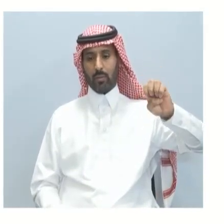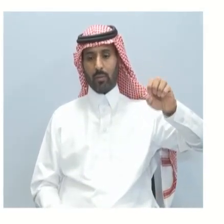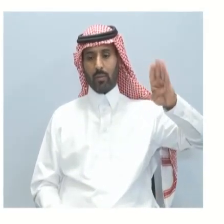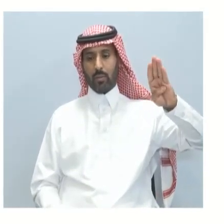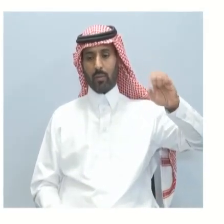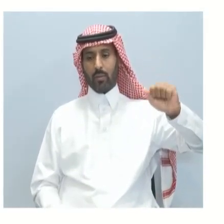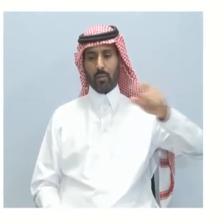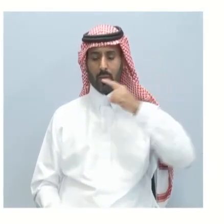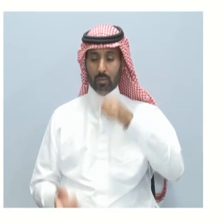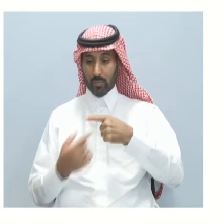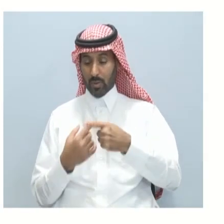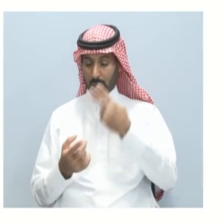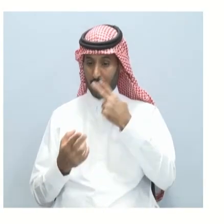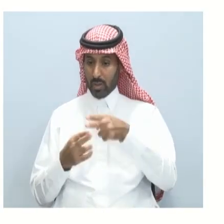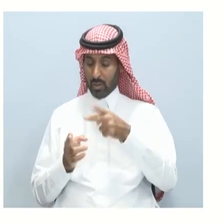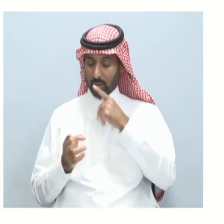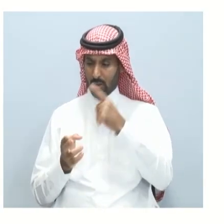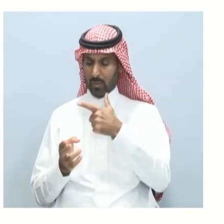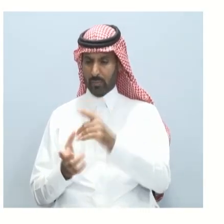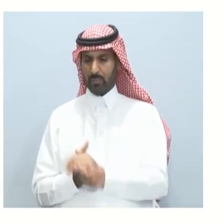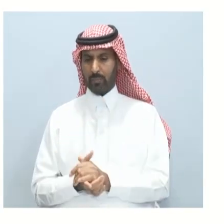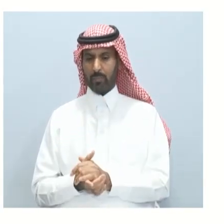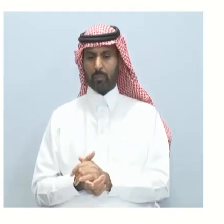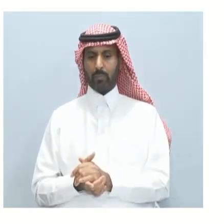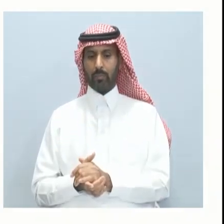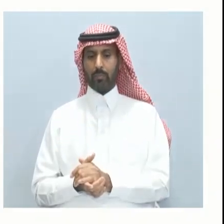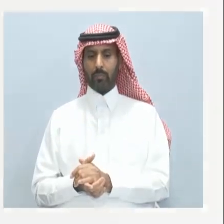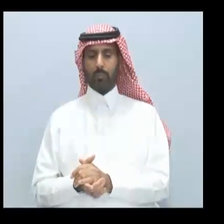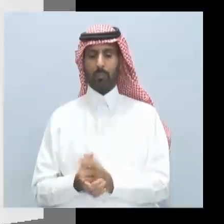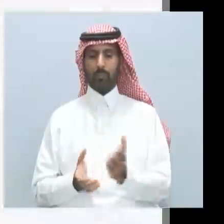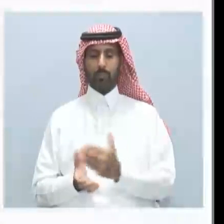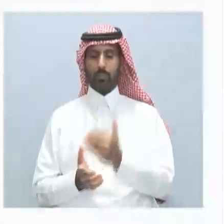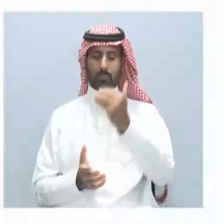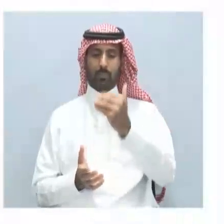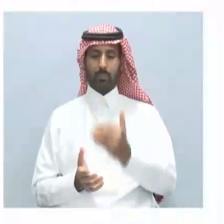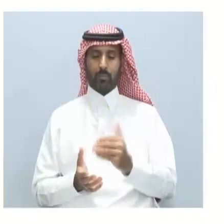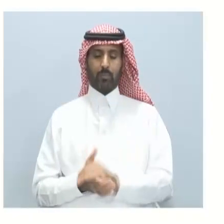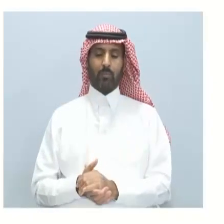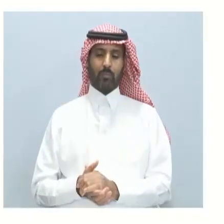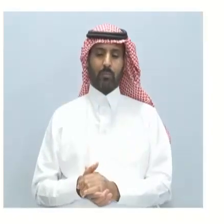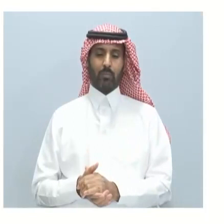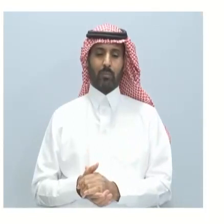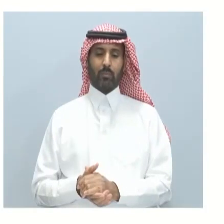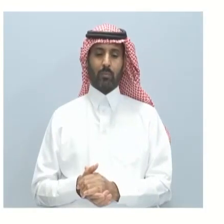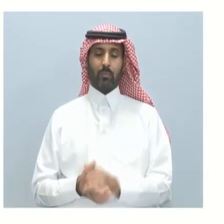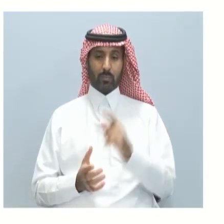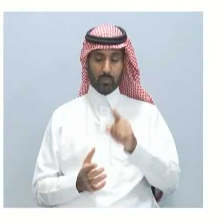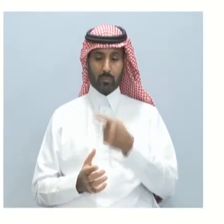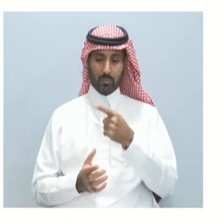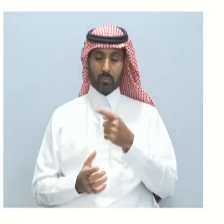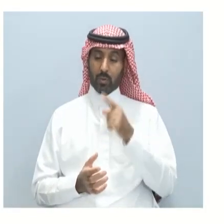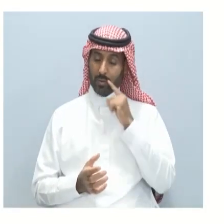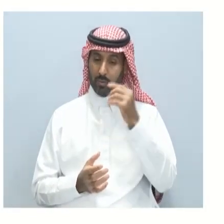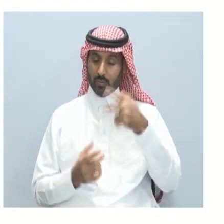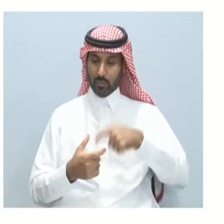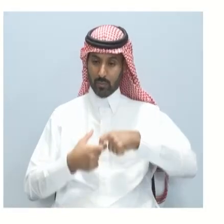we have here, like on the other hand, we have here, whenever. These are phrases that we have here. Now we can say that we have